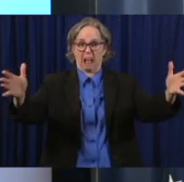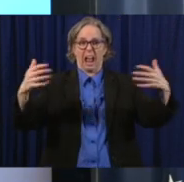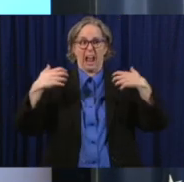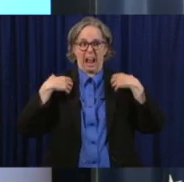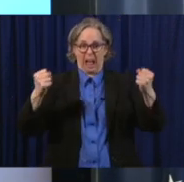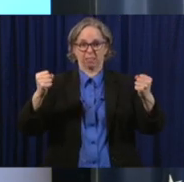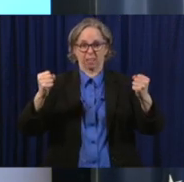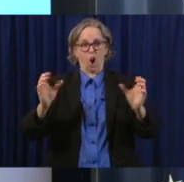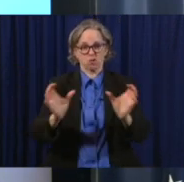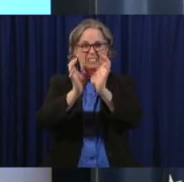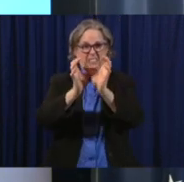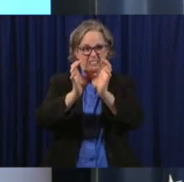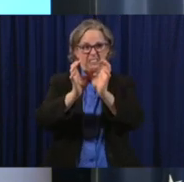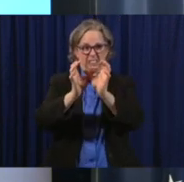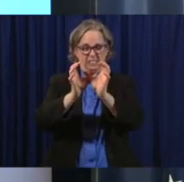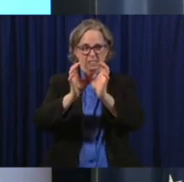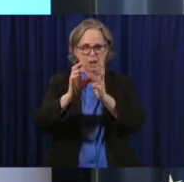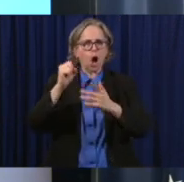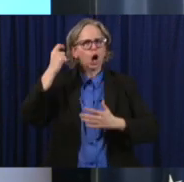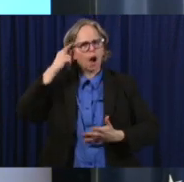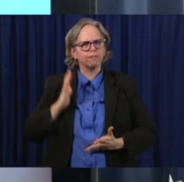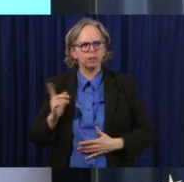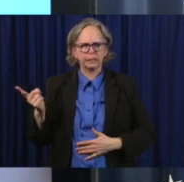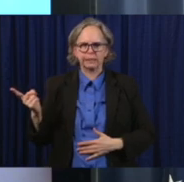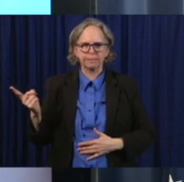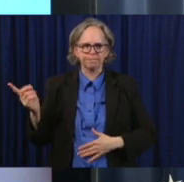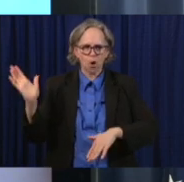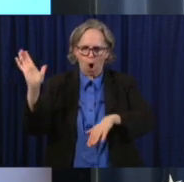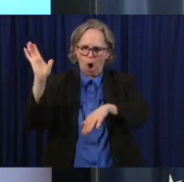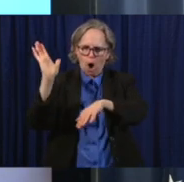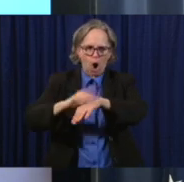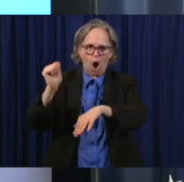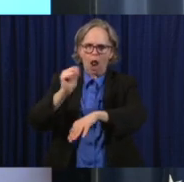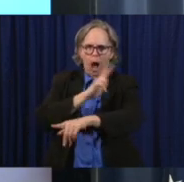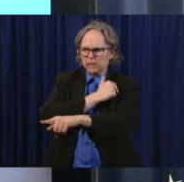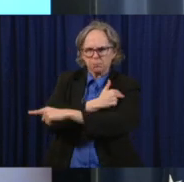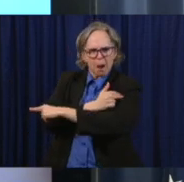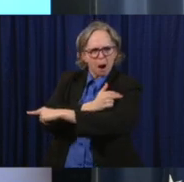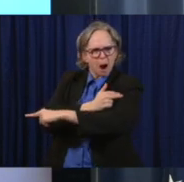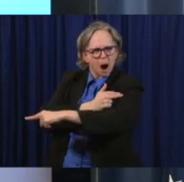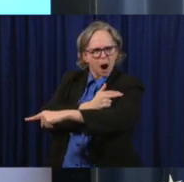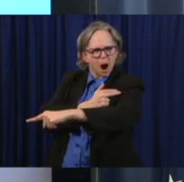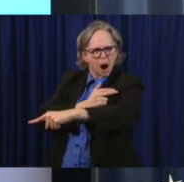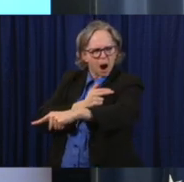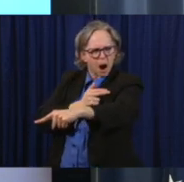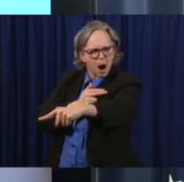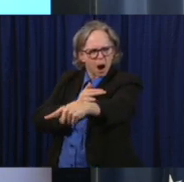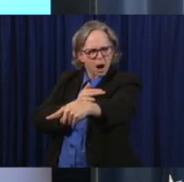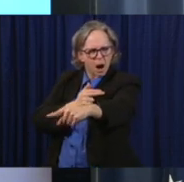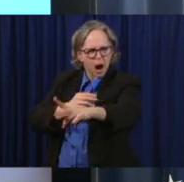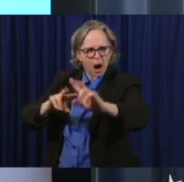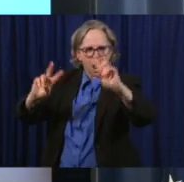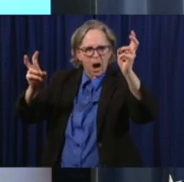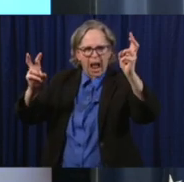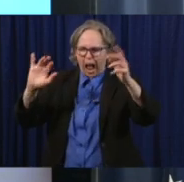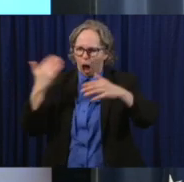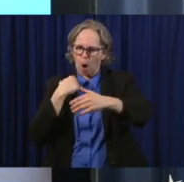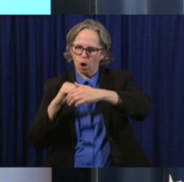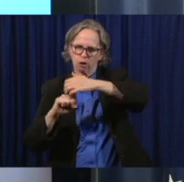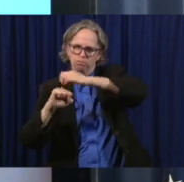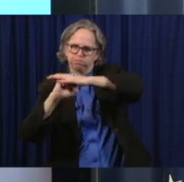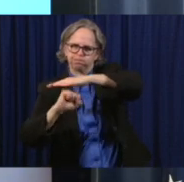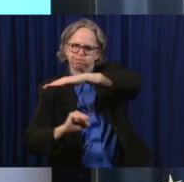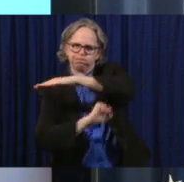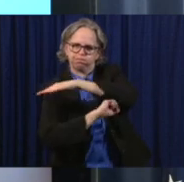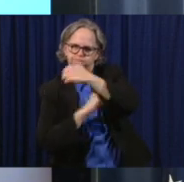on our hospitals and said to them, you are the backbone of our healthcare infrastructure in